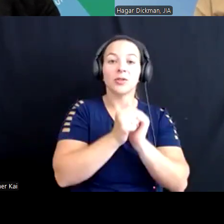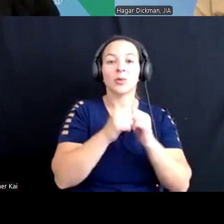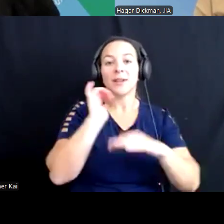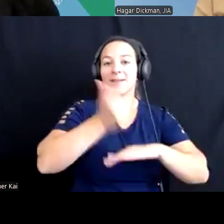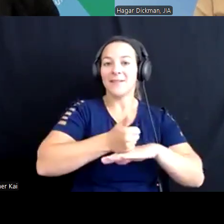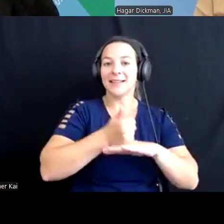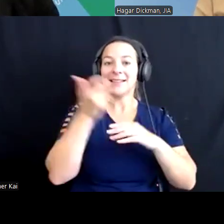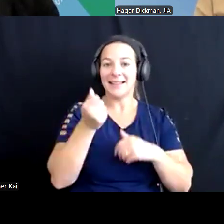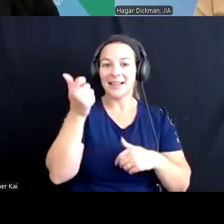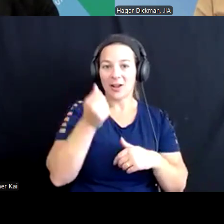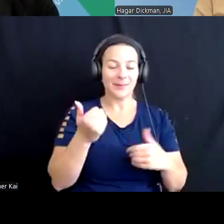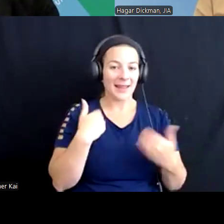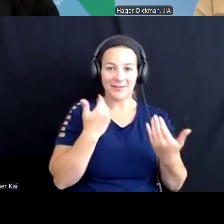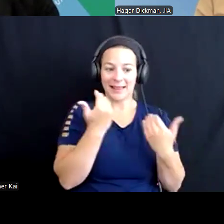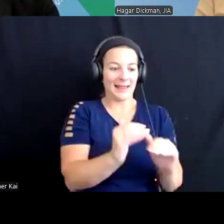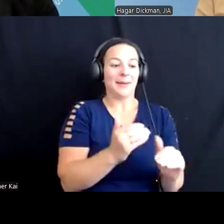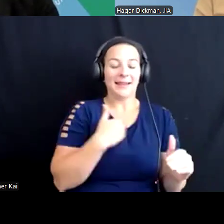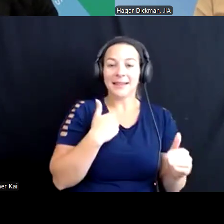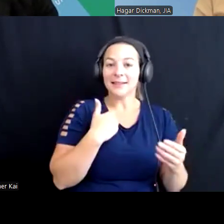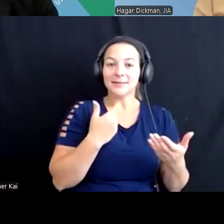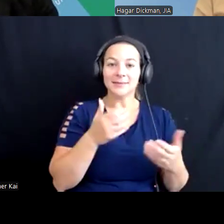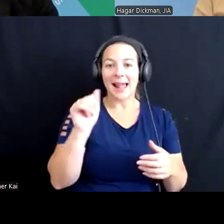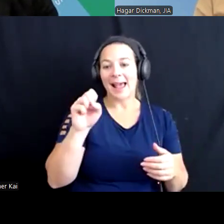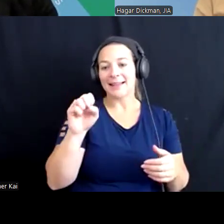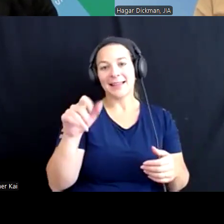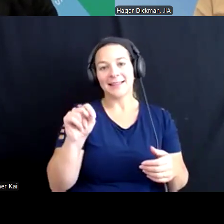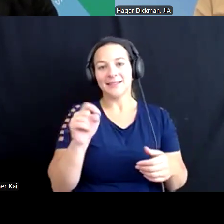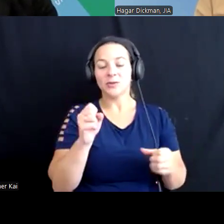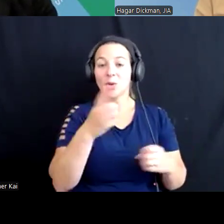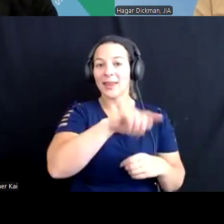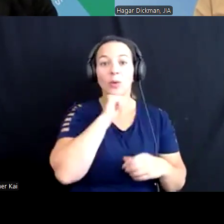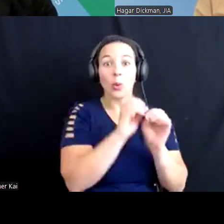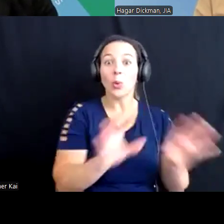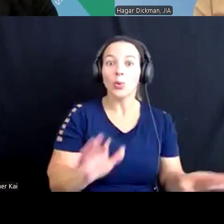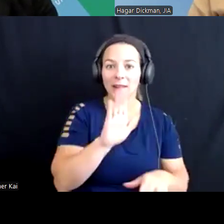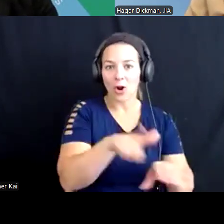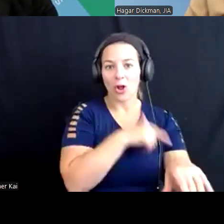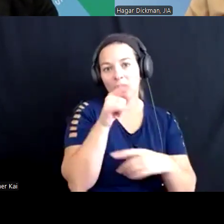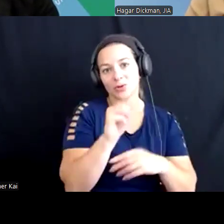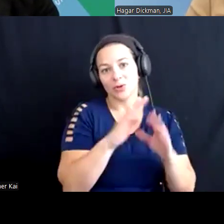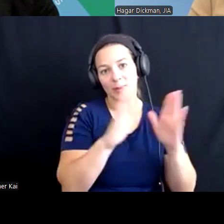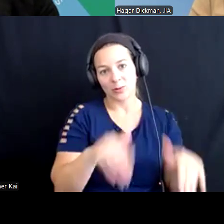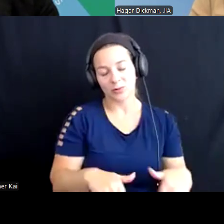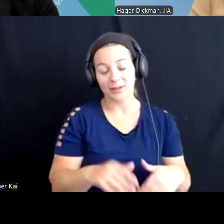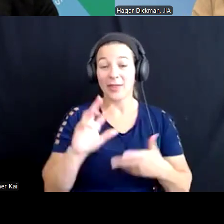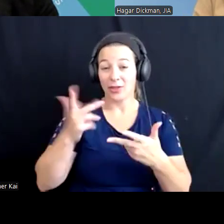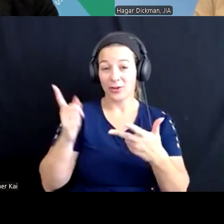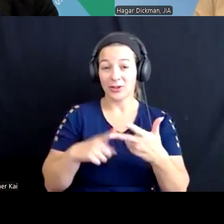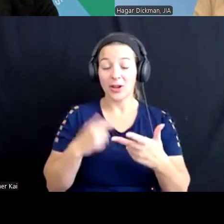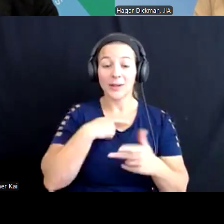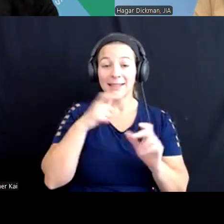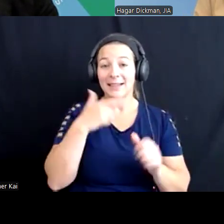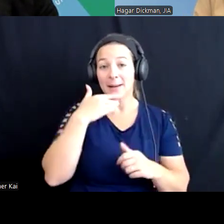have limited liquid assets so that they won't lose their long-term housing. And three, we need to better